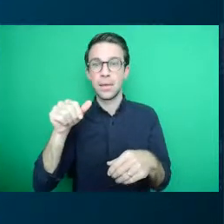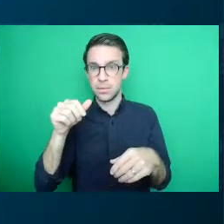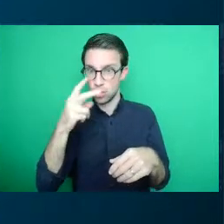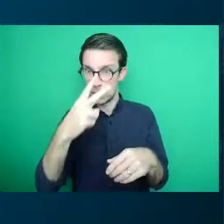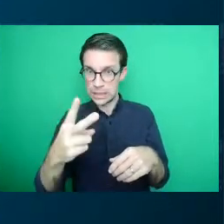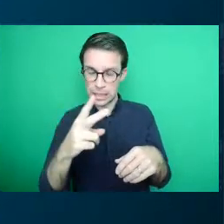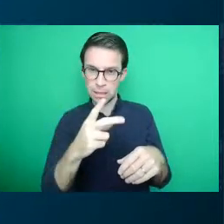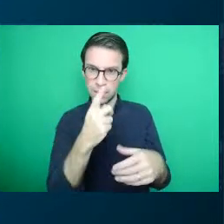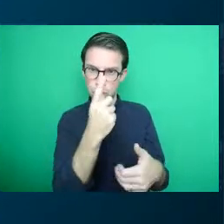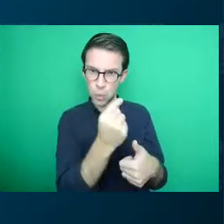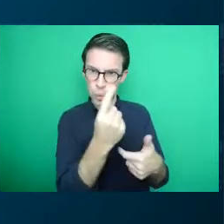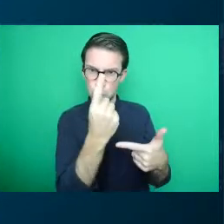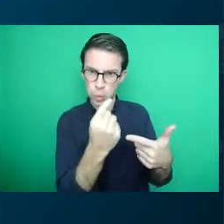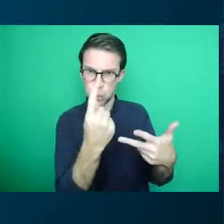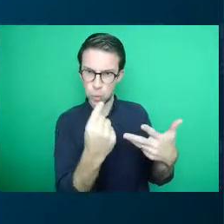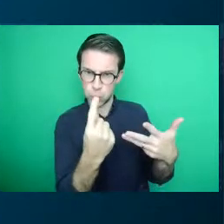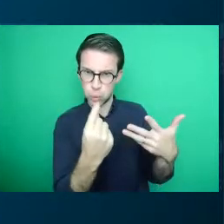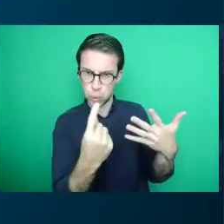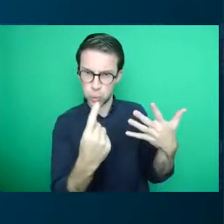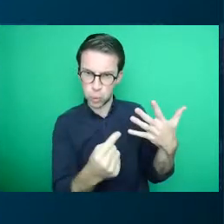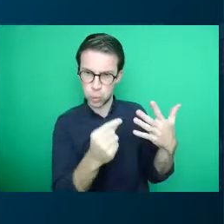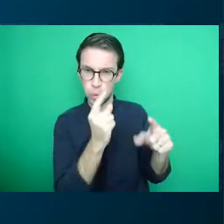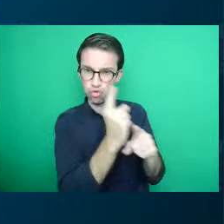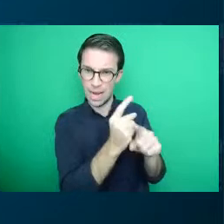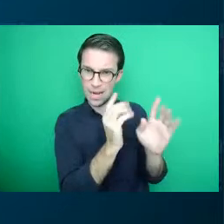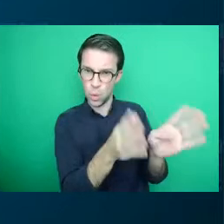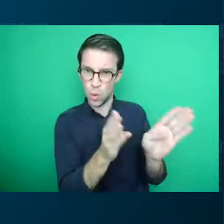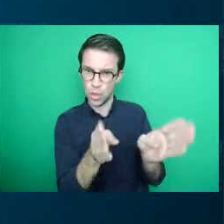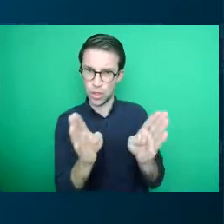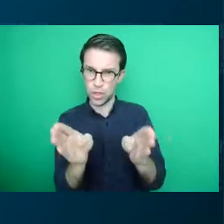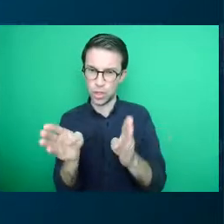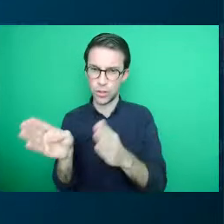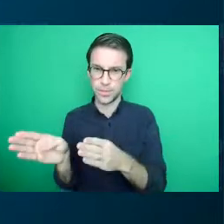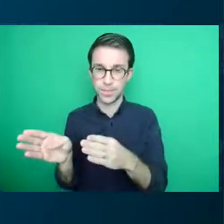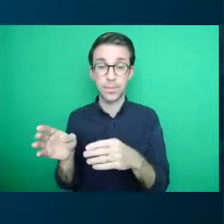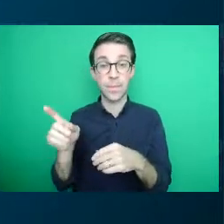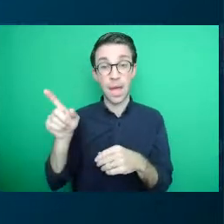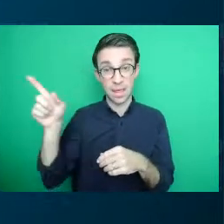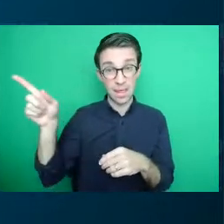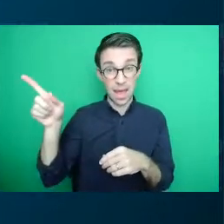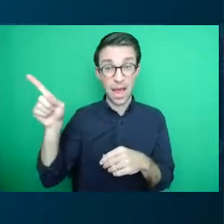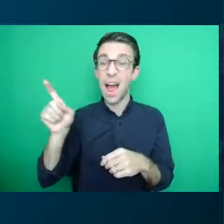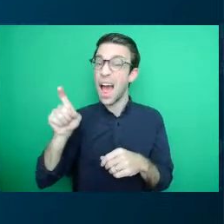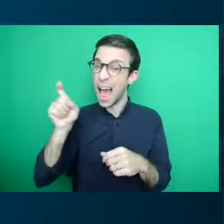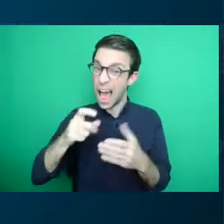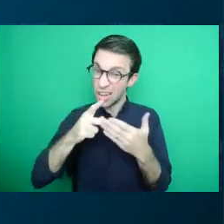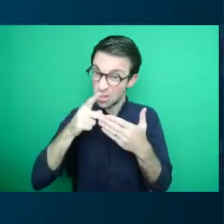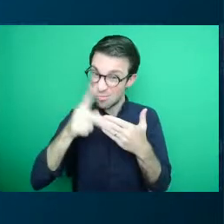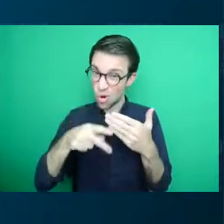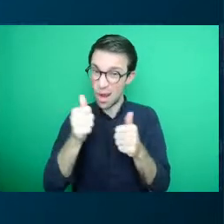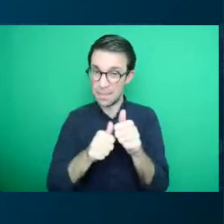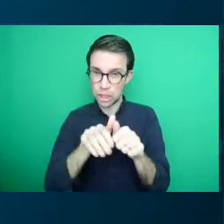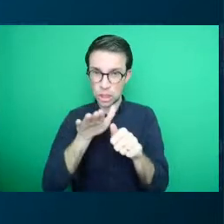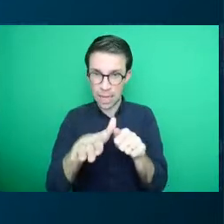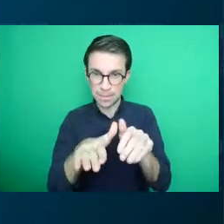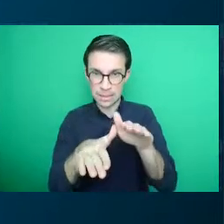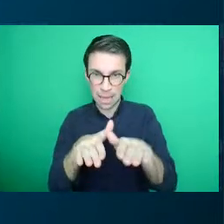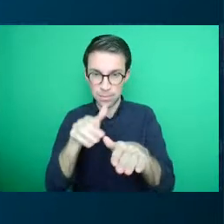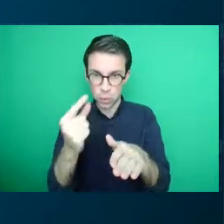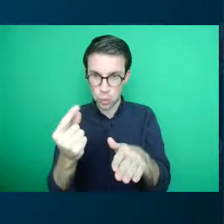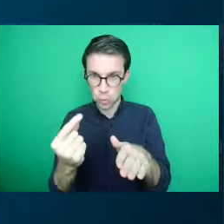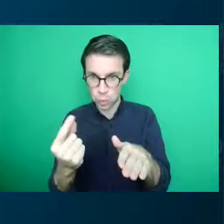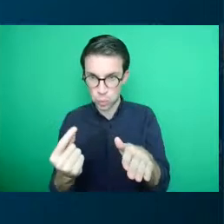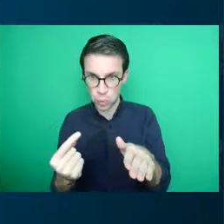many things have to happen in a very specific order. And when they landed Perseverance, they actually had to program all those things so that it would know what to do when it was